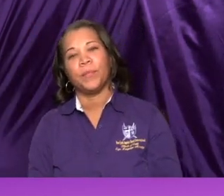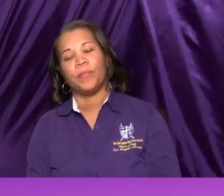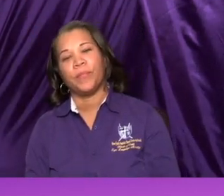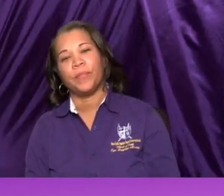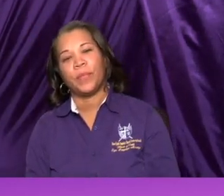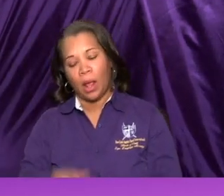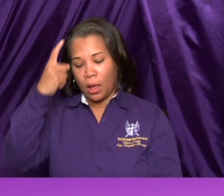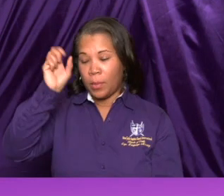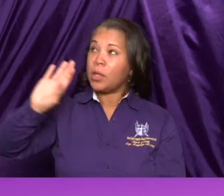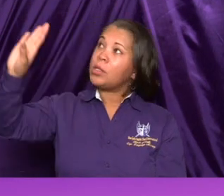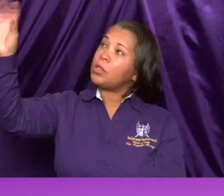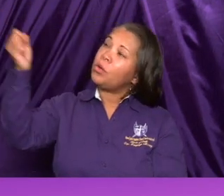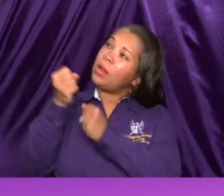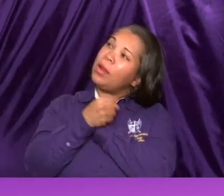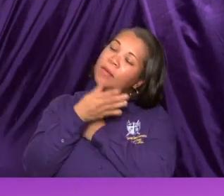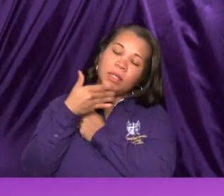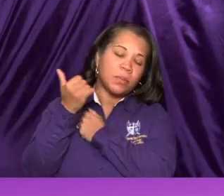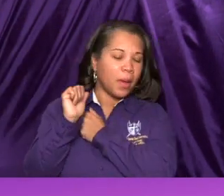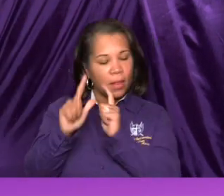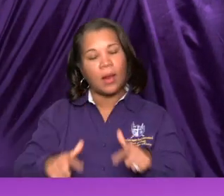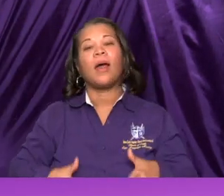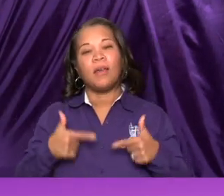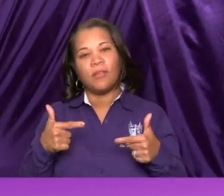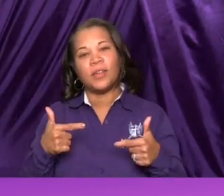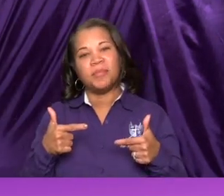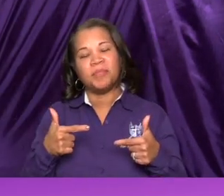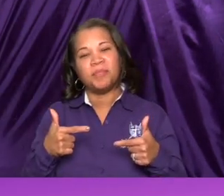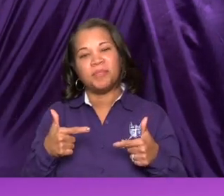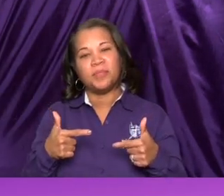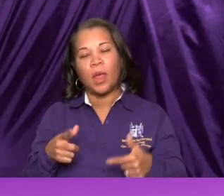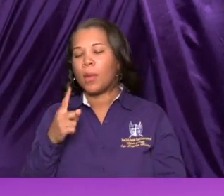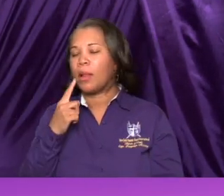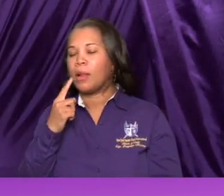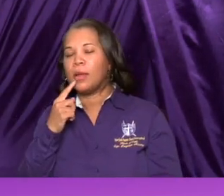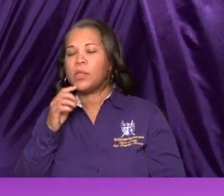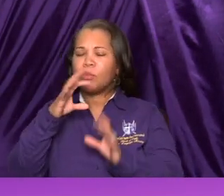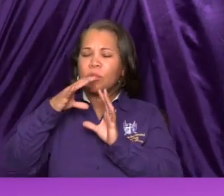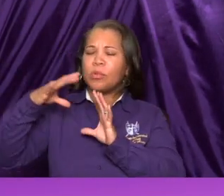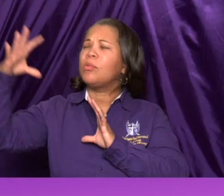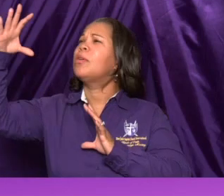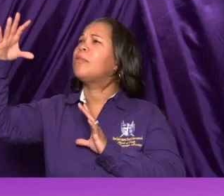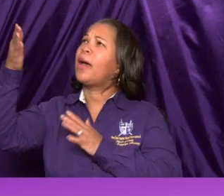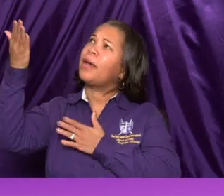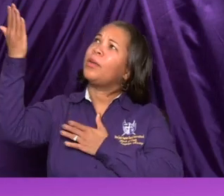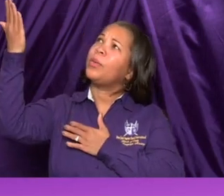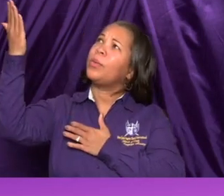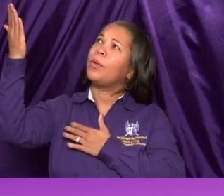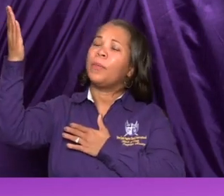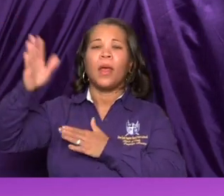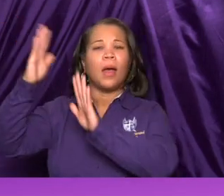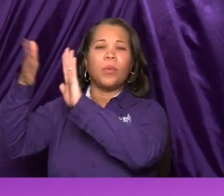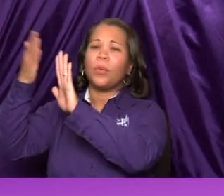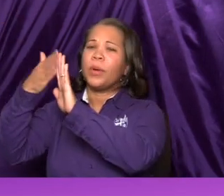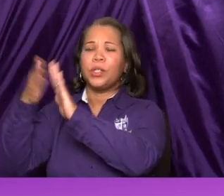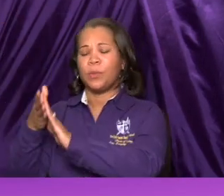Because your love is better than life. My lips will glorify you. I will praise you